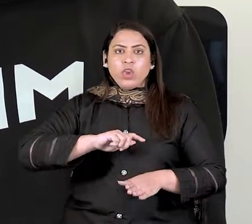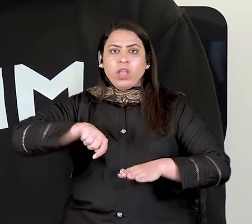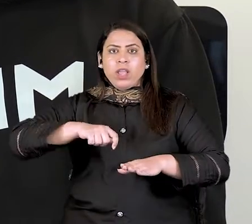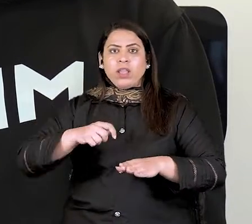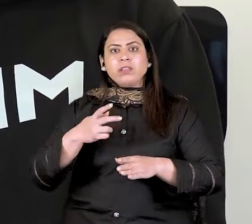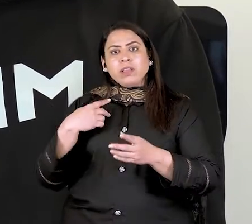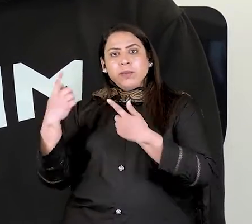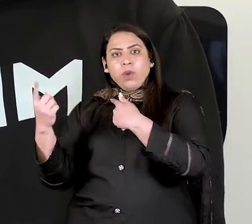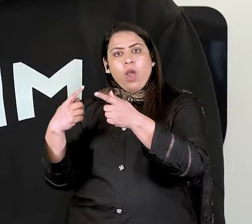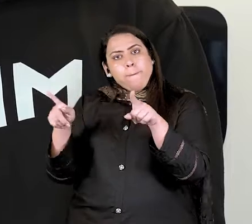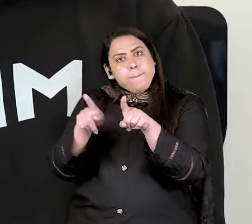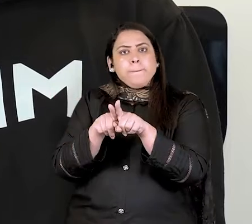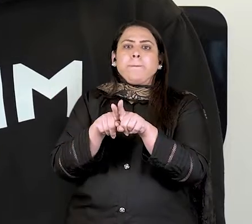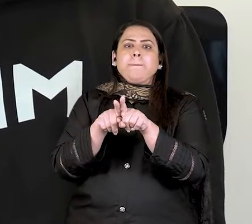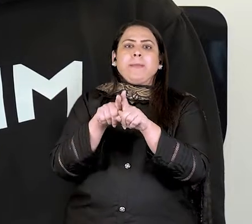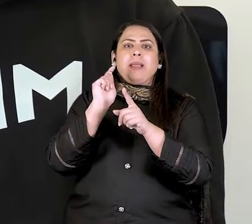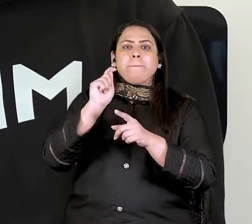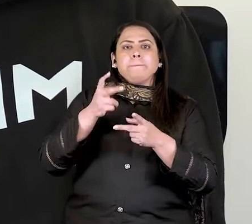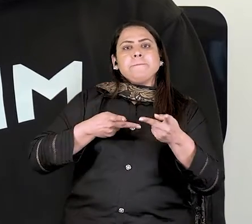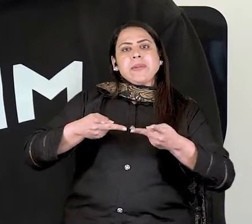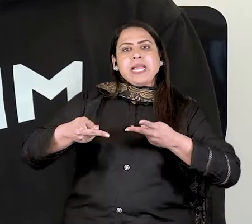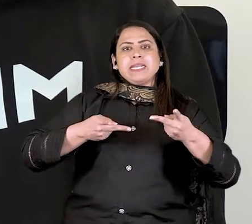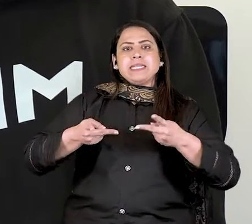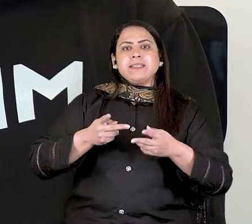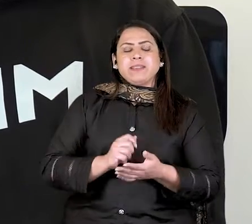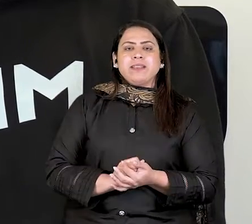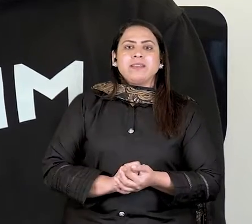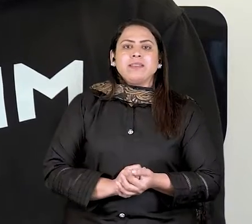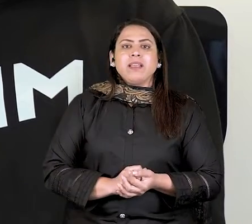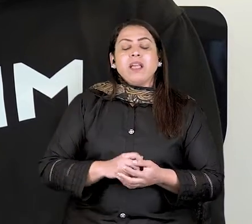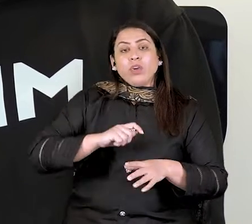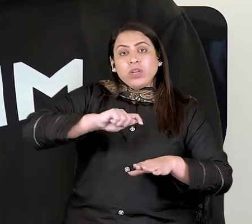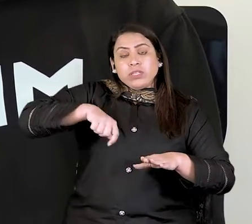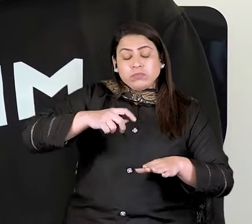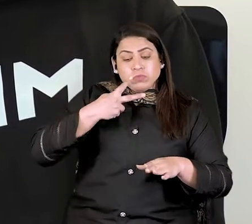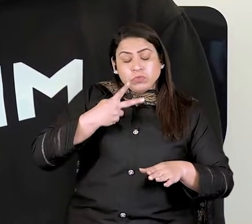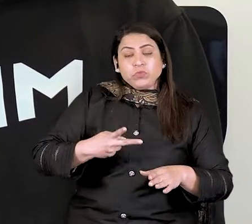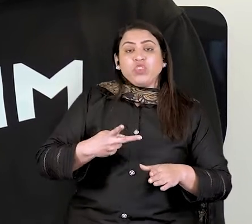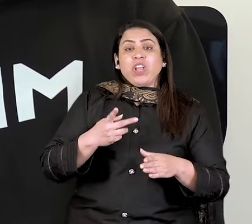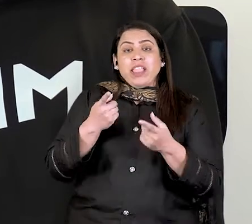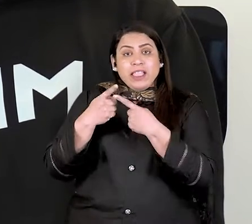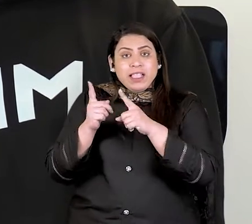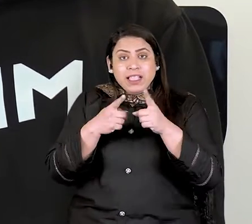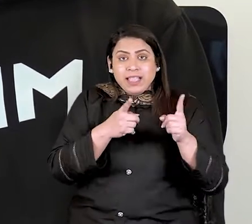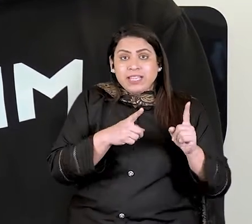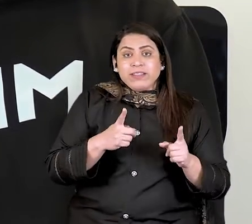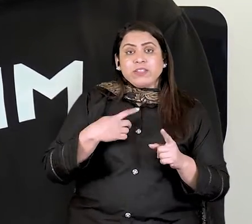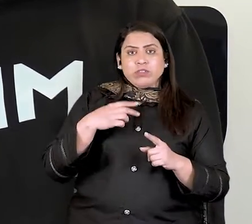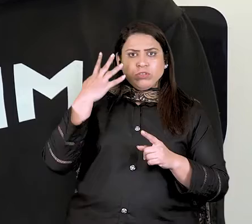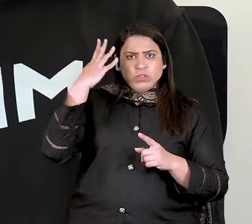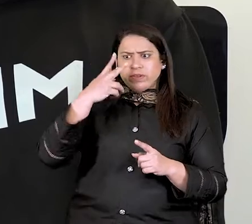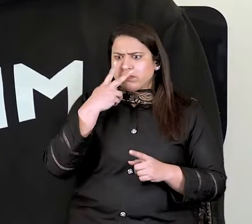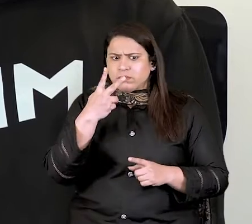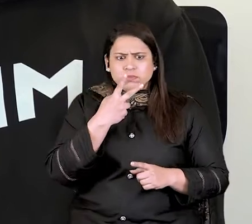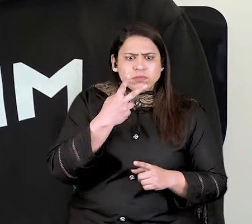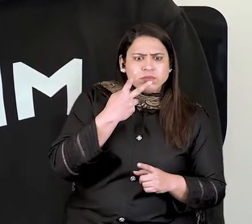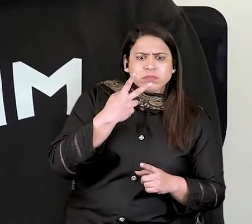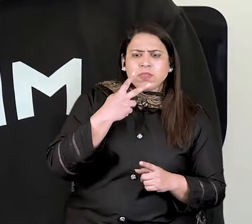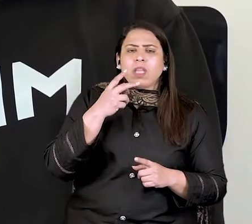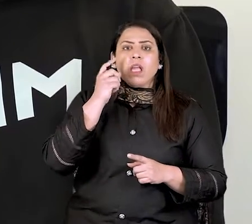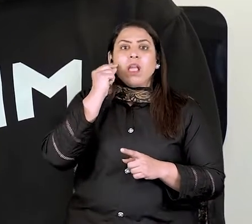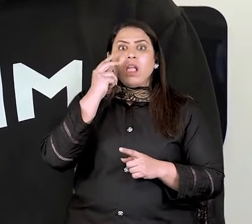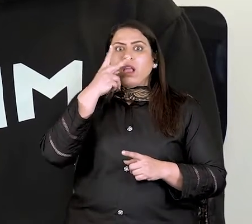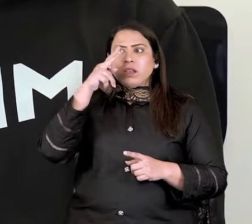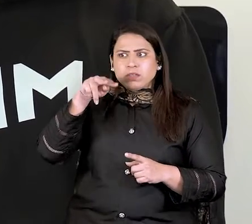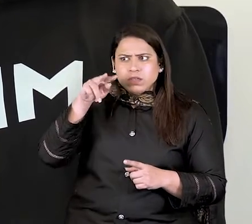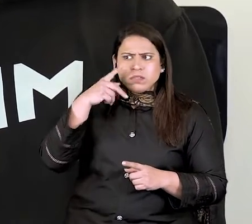manages, you know, the entire operation and I manage the kitchen. So we're a great combination. Jawad bhai and I are cooks,